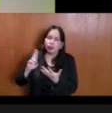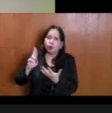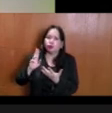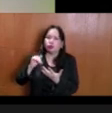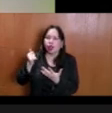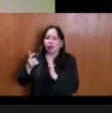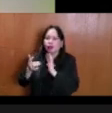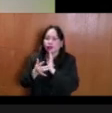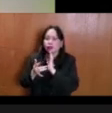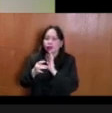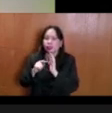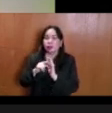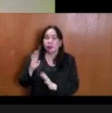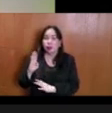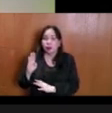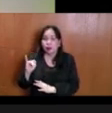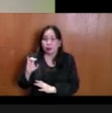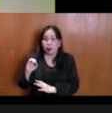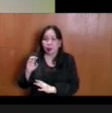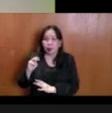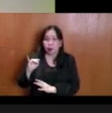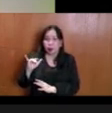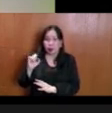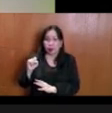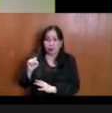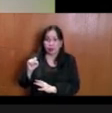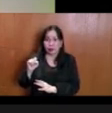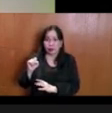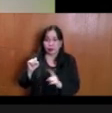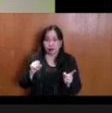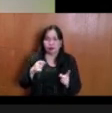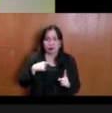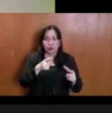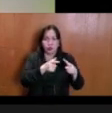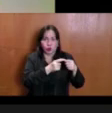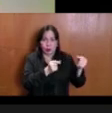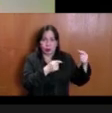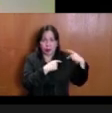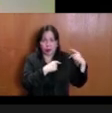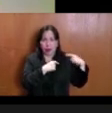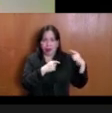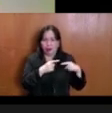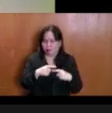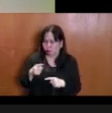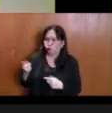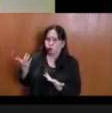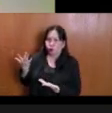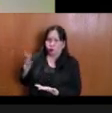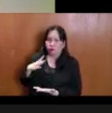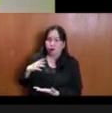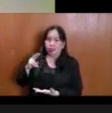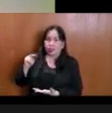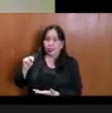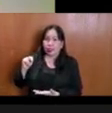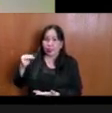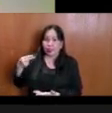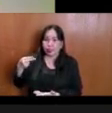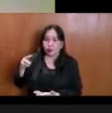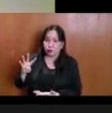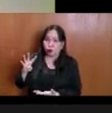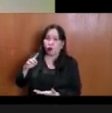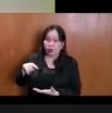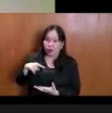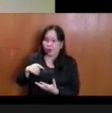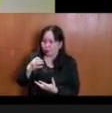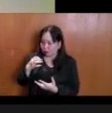technologies like biomass? They're doing it with ammonia. Japan is doing it with ammonia. We are doing it with ammonia. Yeah. Then moving forward,